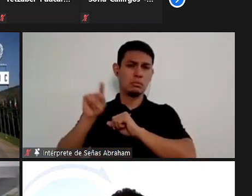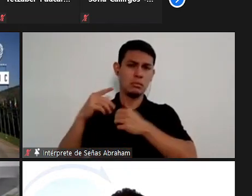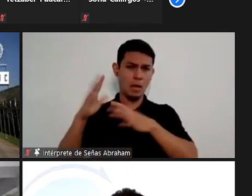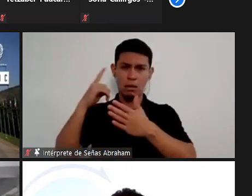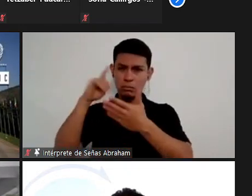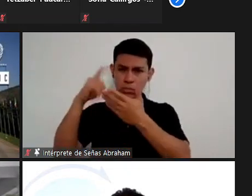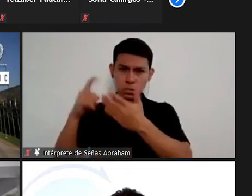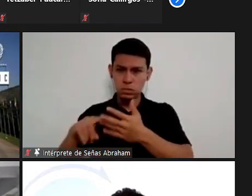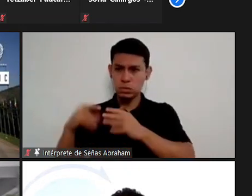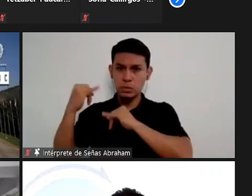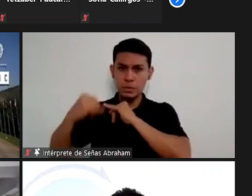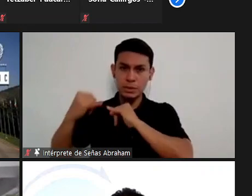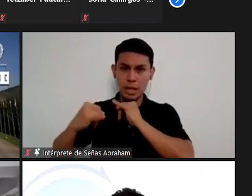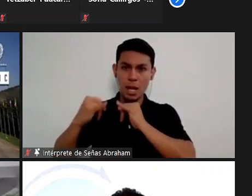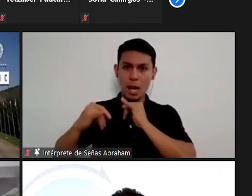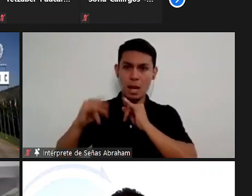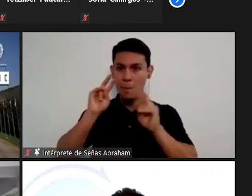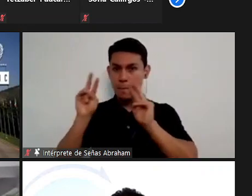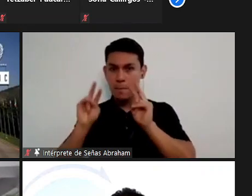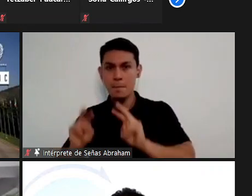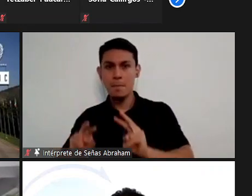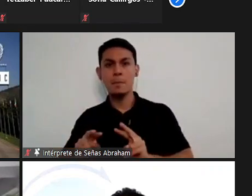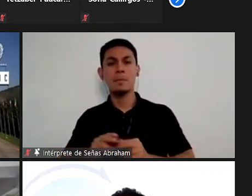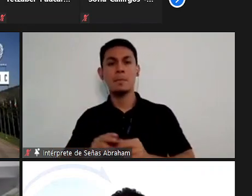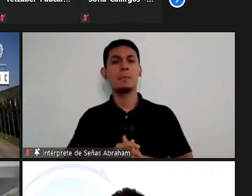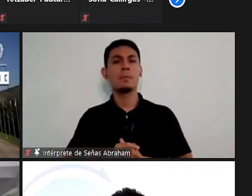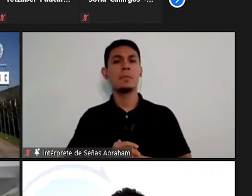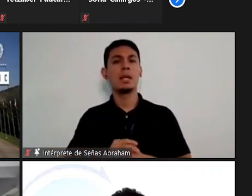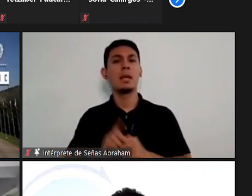have made some final assessment